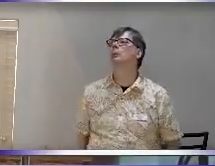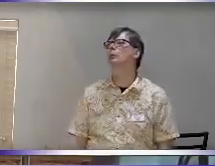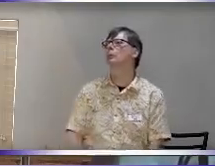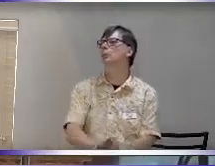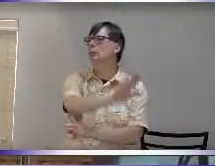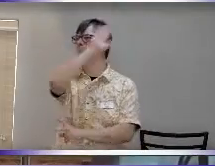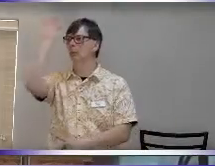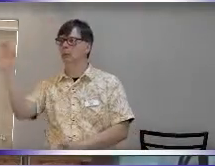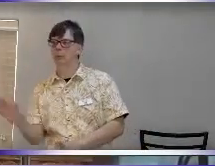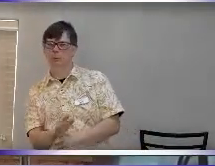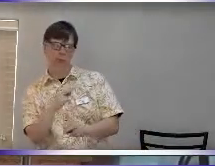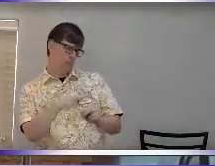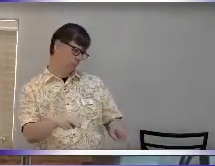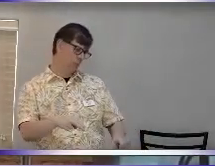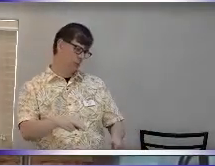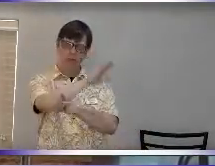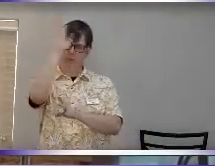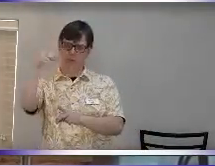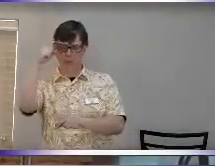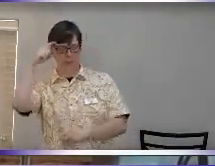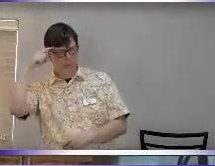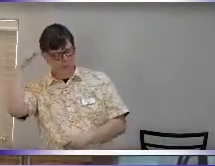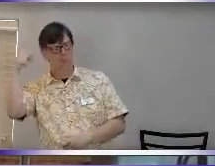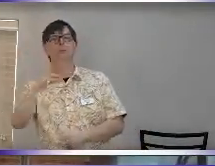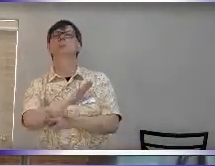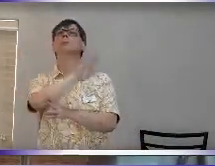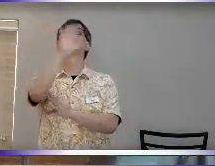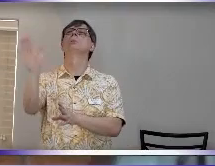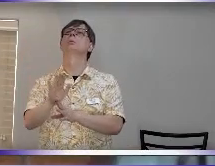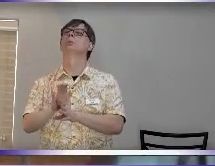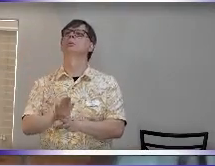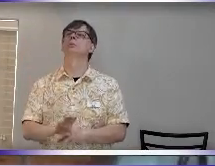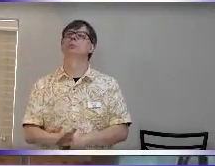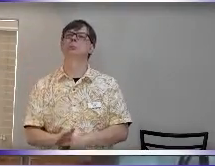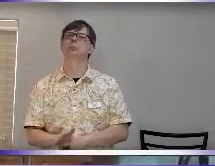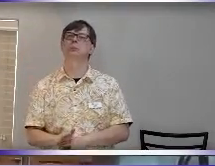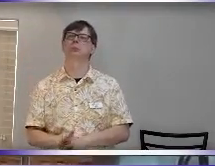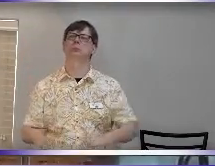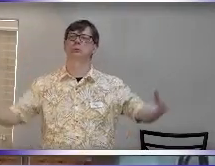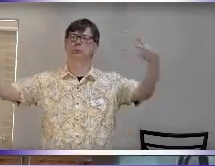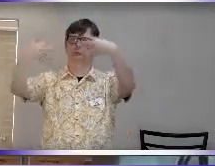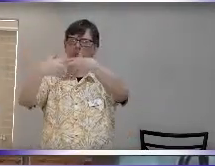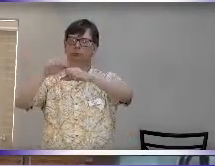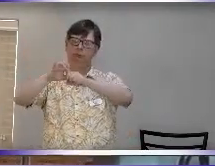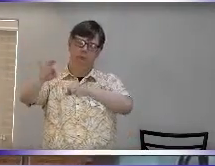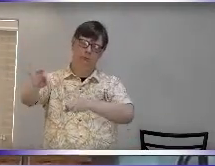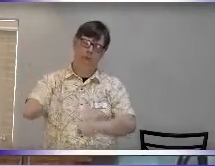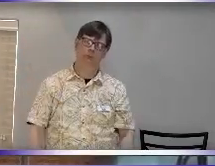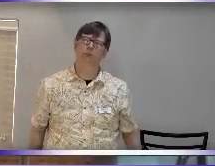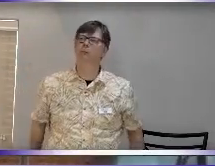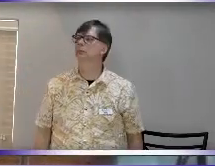always right, but perfect in the sense that it is complete, it is whole, it's integral. And